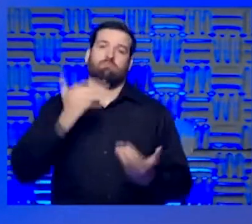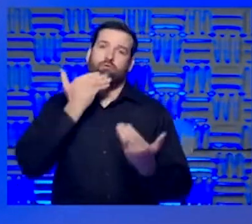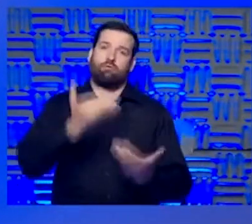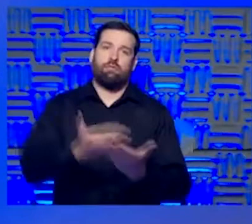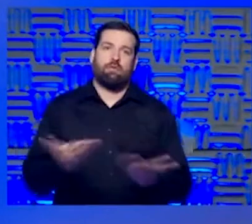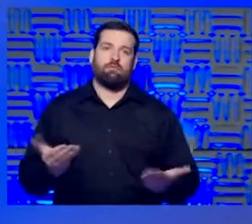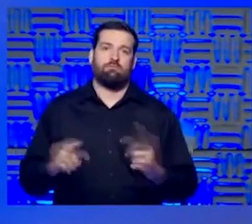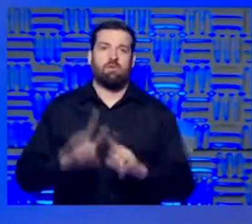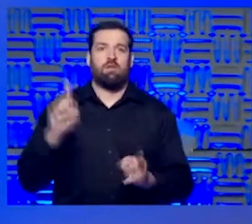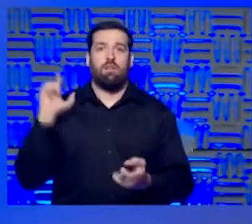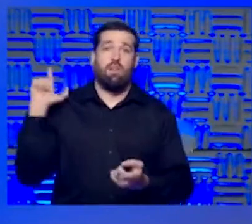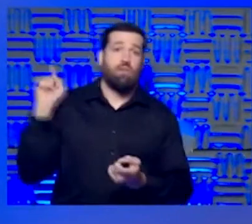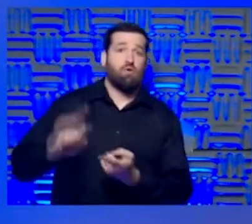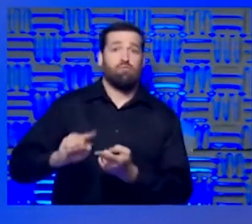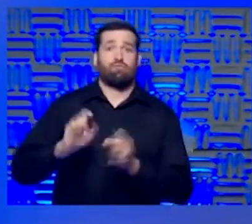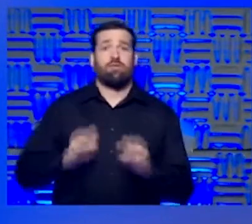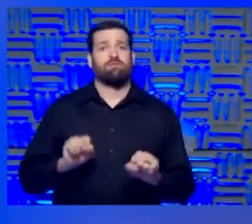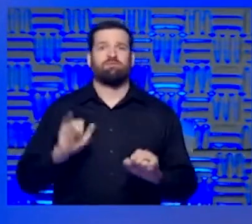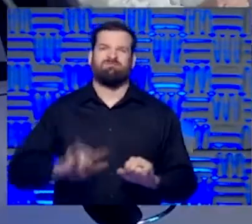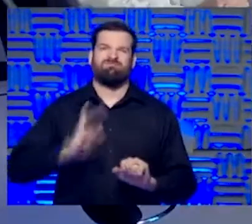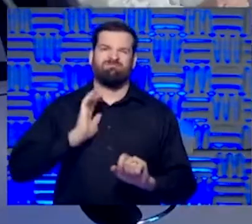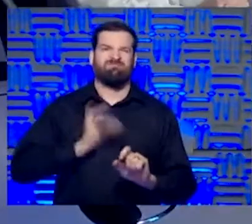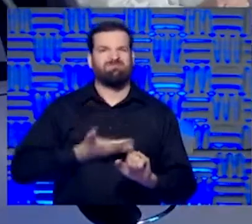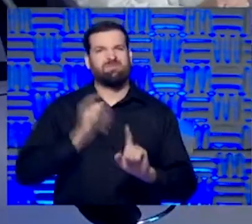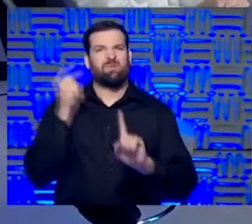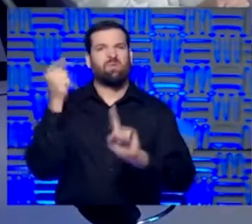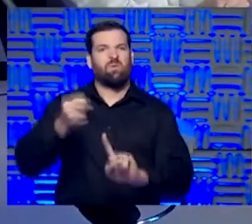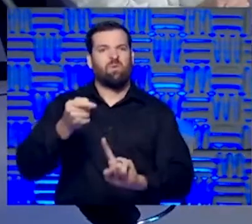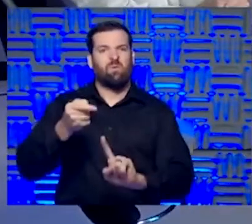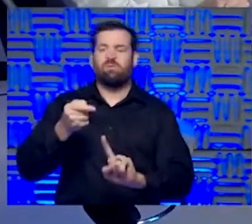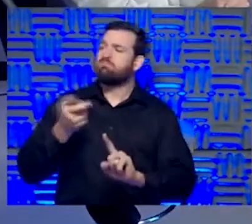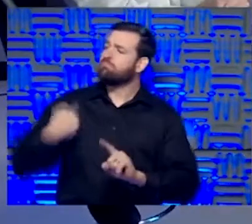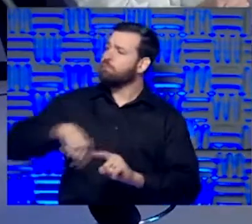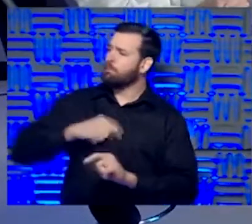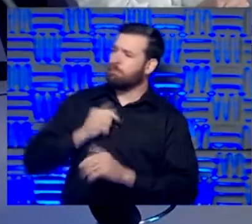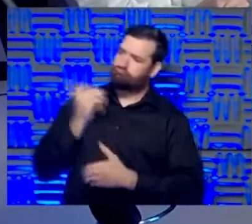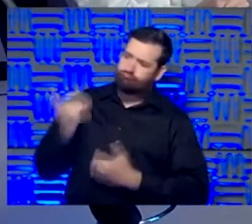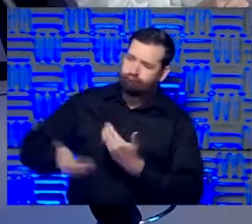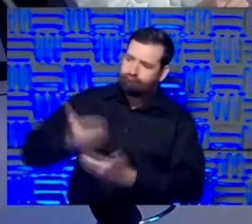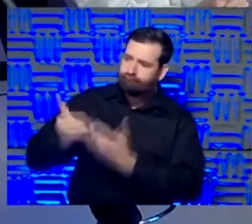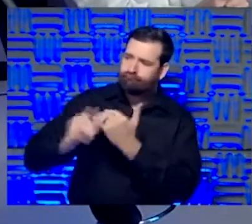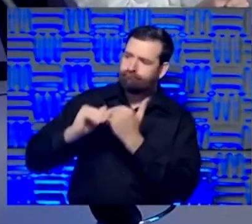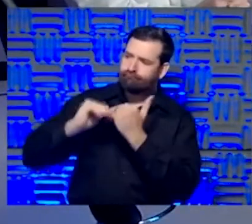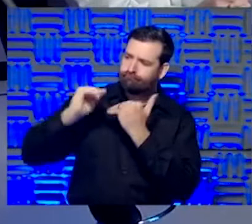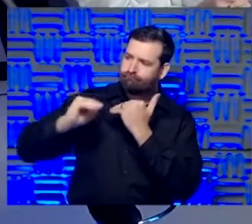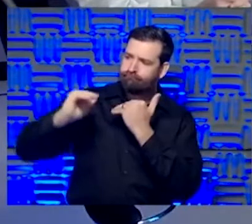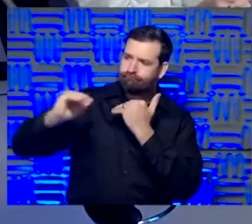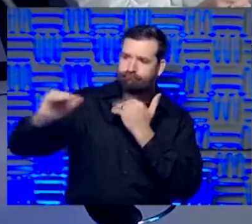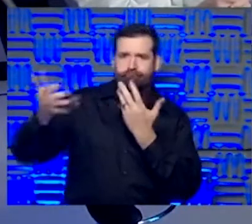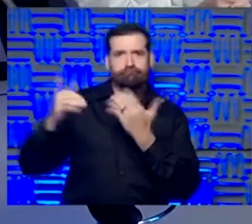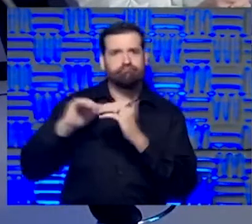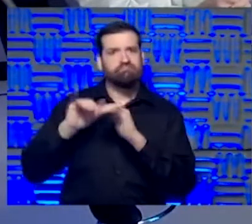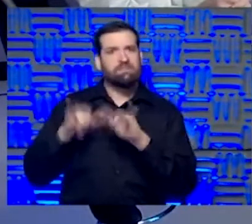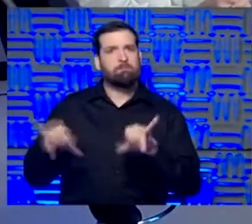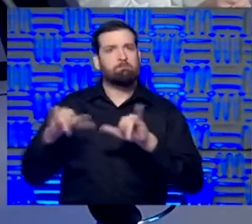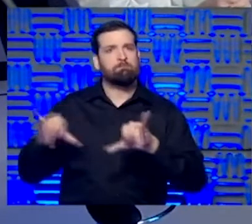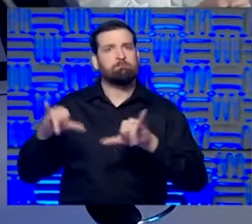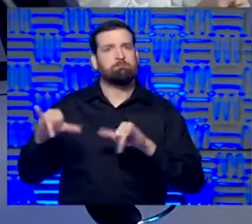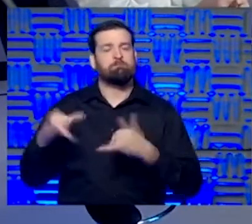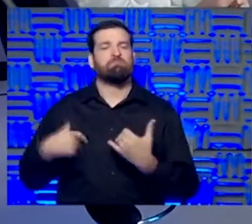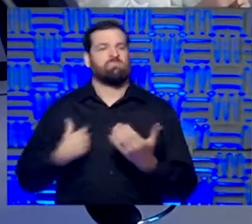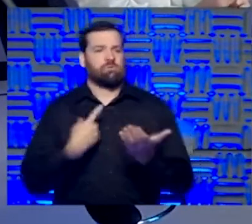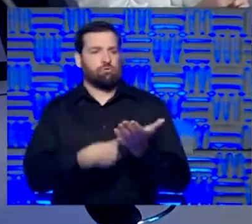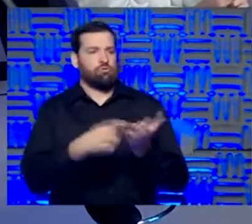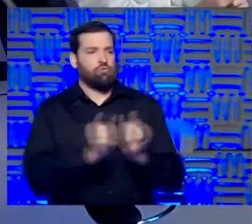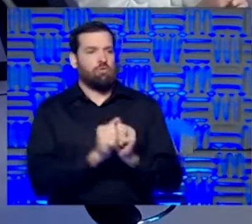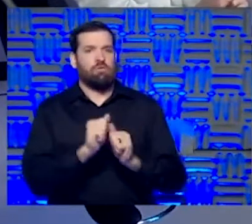as low as we can, that's what we're shooting for. We've been kind of bumping along at this same level now for a while, and I would say in talking to North